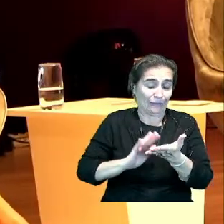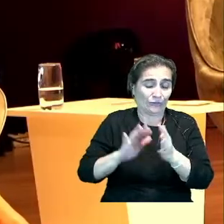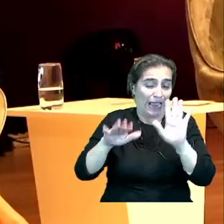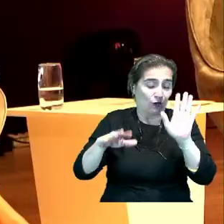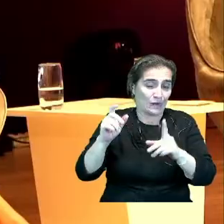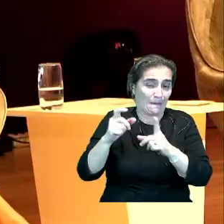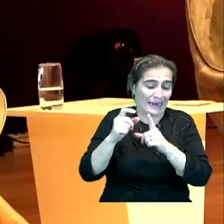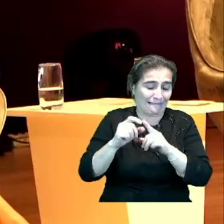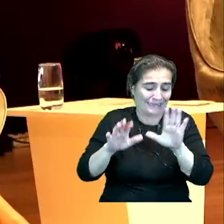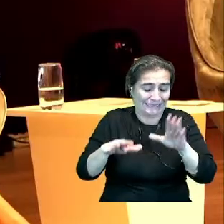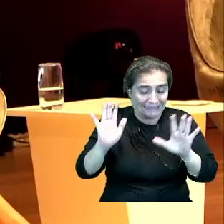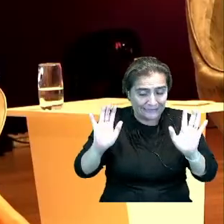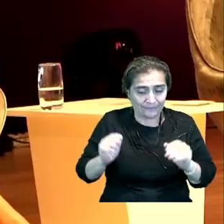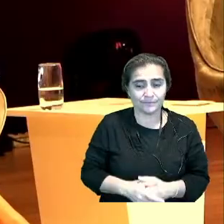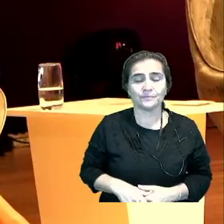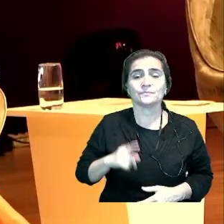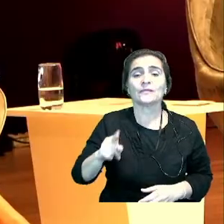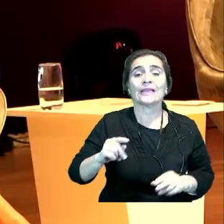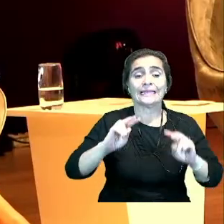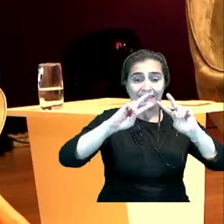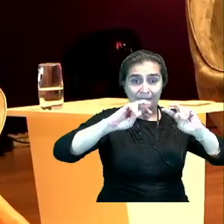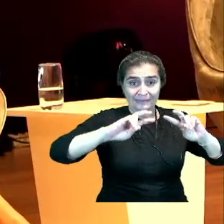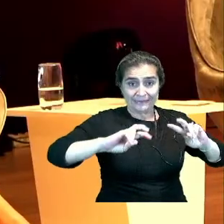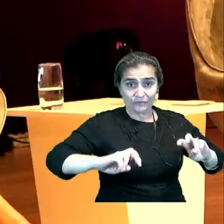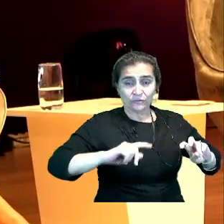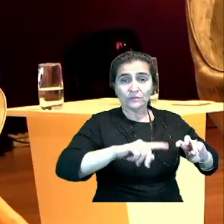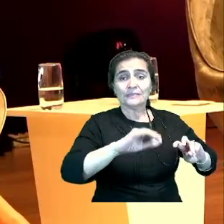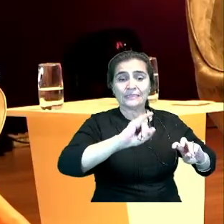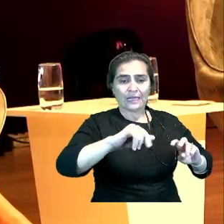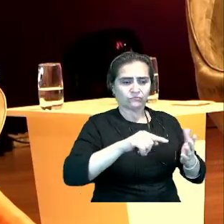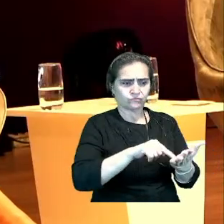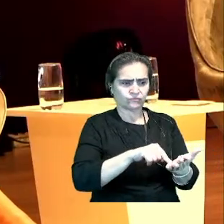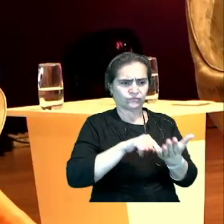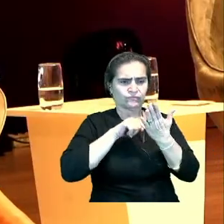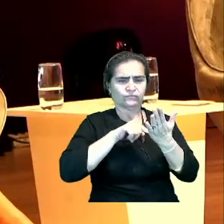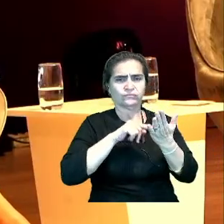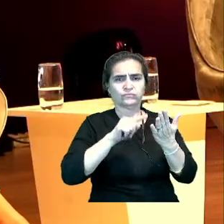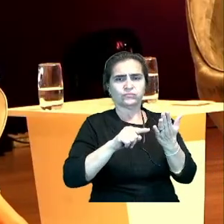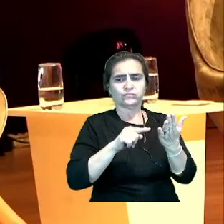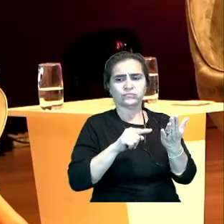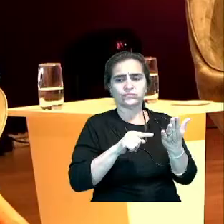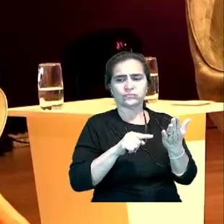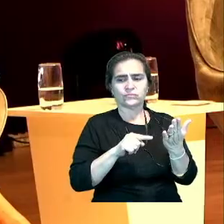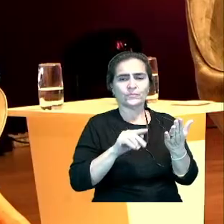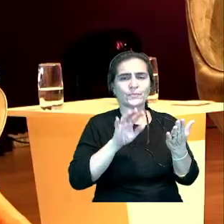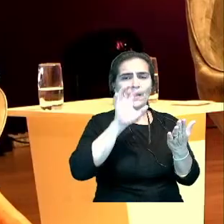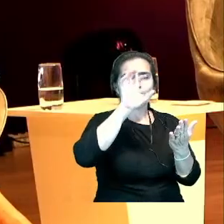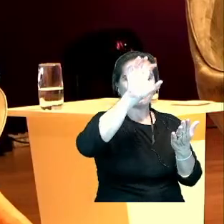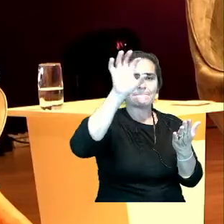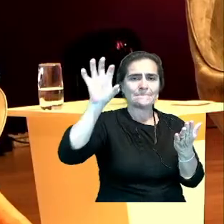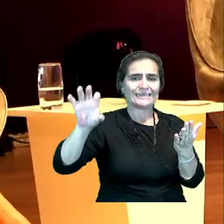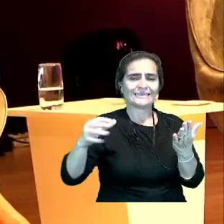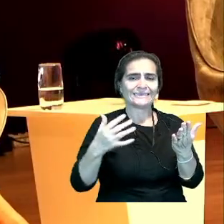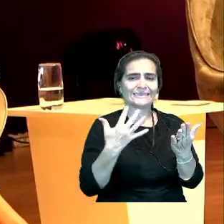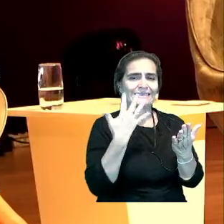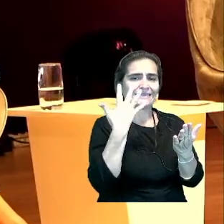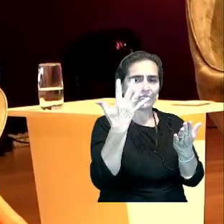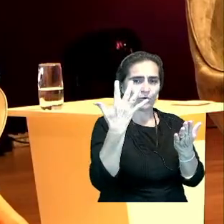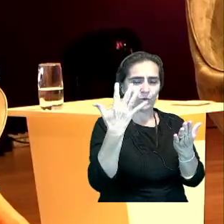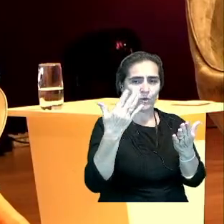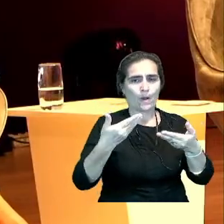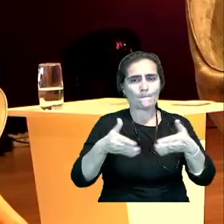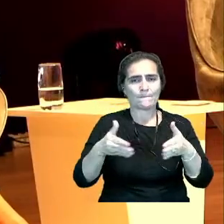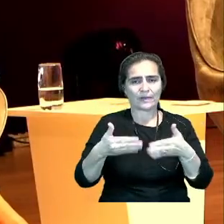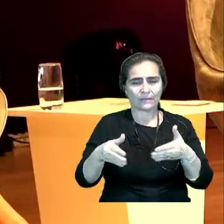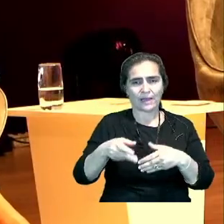me. And I thank you for your kindness and bearing with me. But this study took place in 5 countries